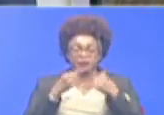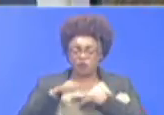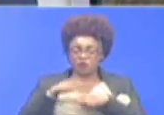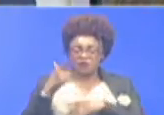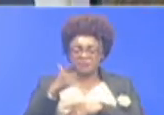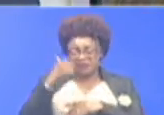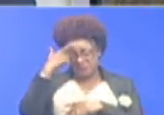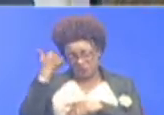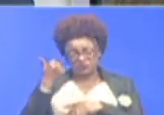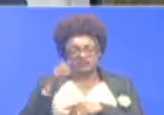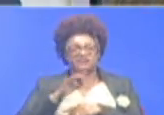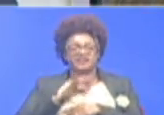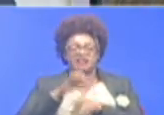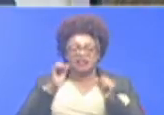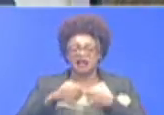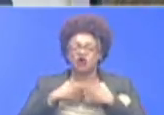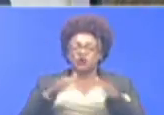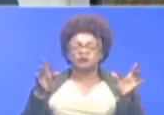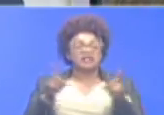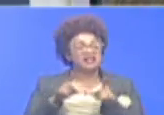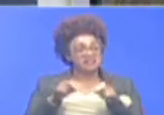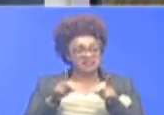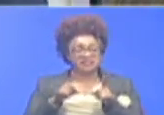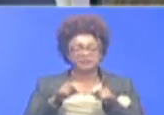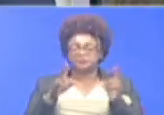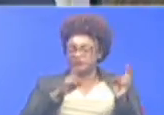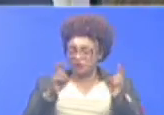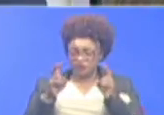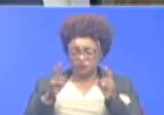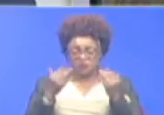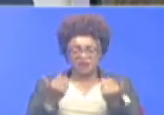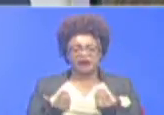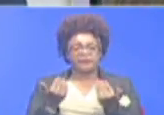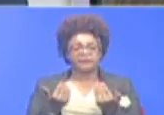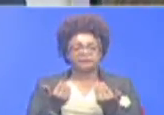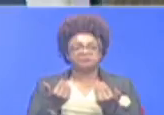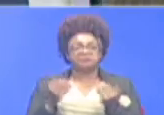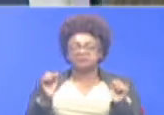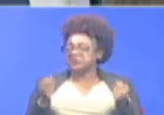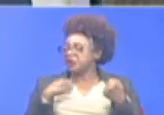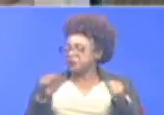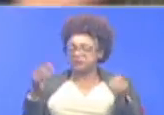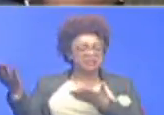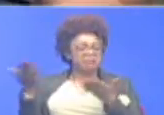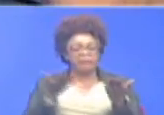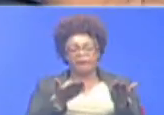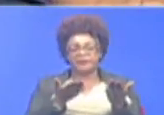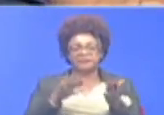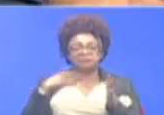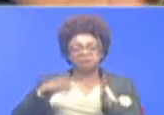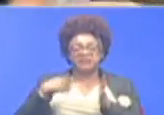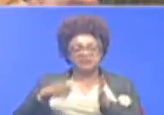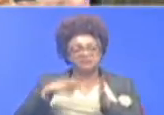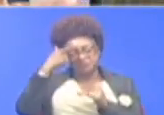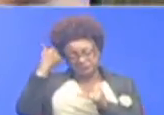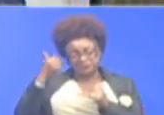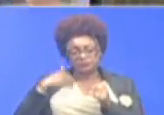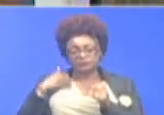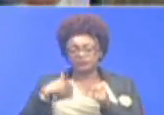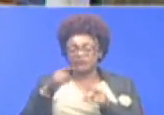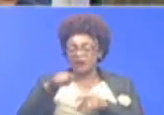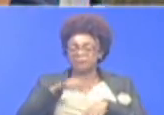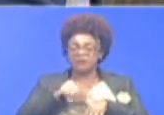they were afraid that they were going to lose their licenses. Yes. And the issue is currently they can't import maize because there's that window that the government closed, so